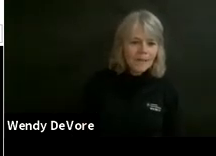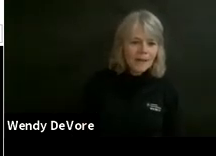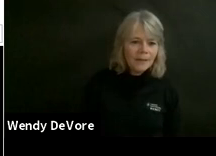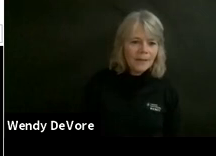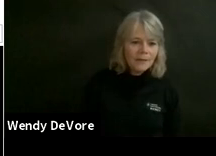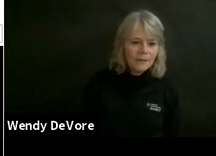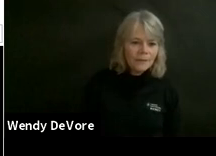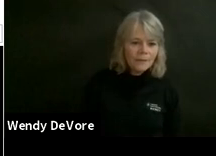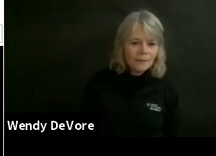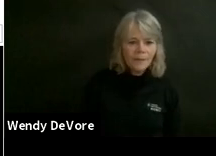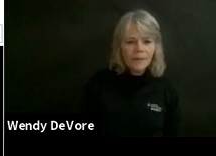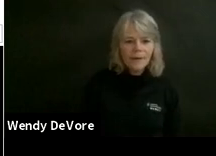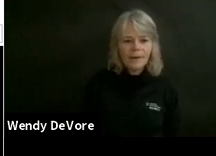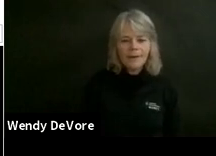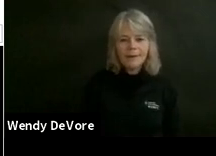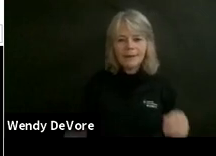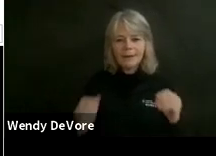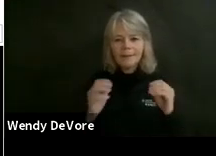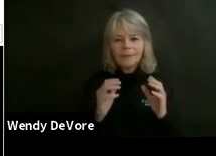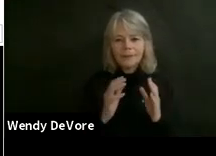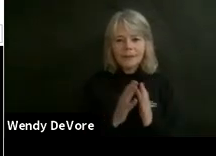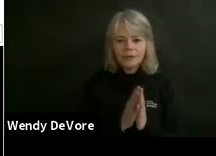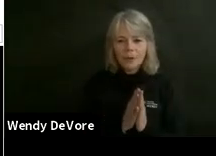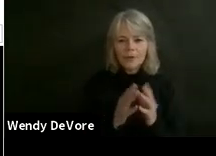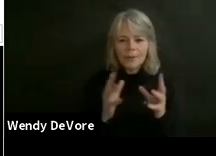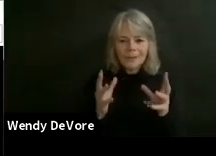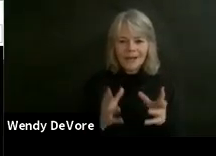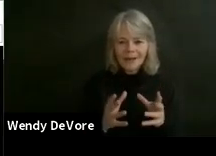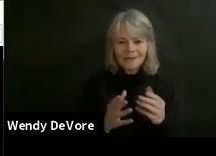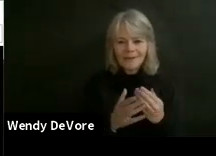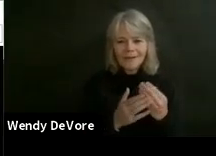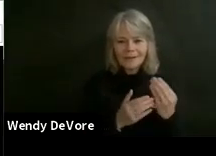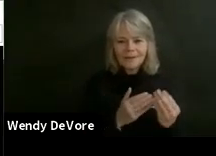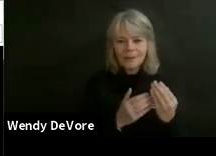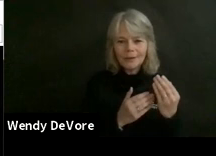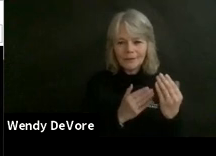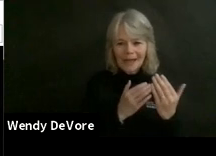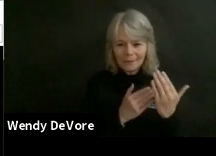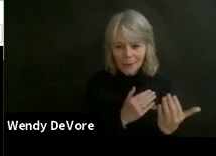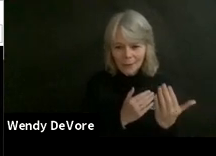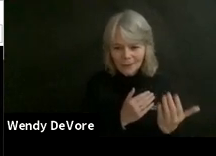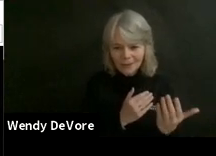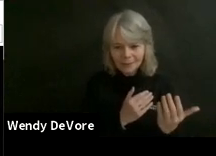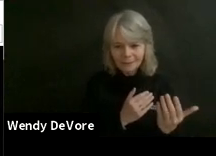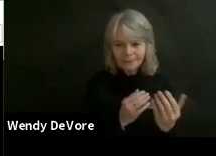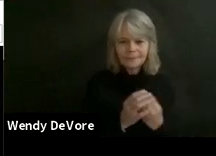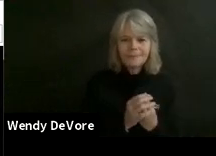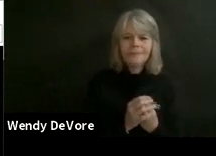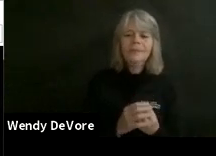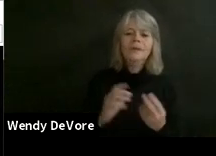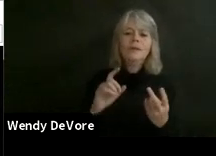Now if the, so because the individual, if they have low vision,